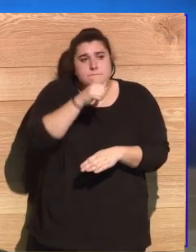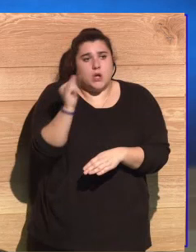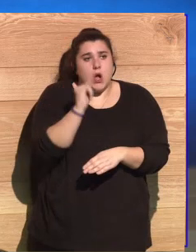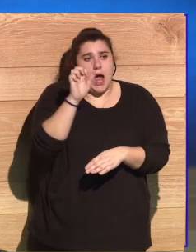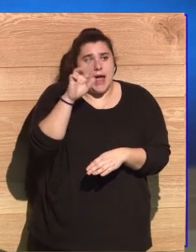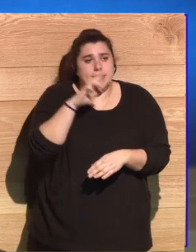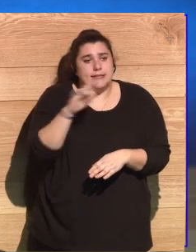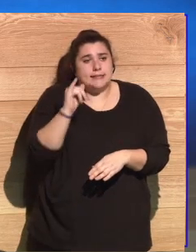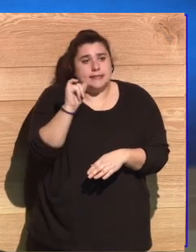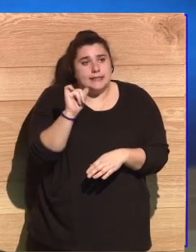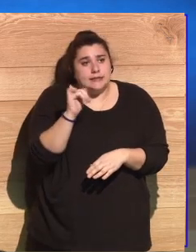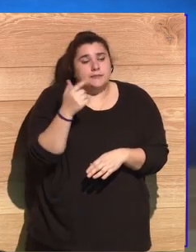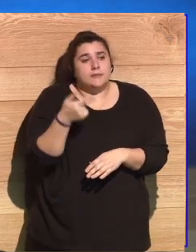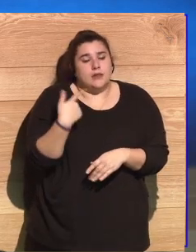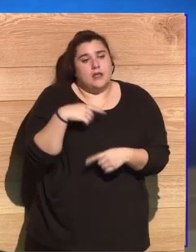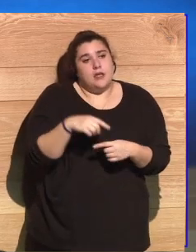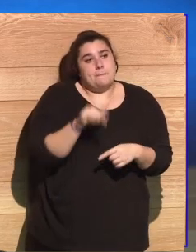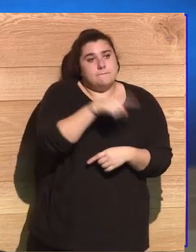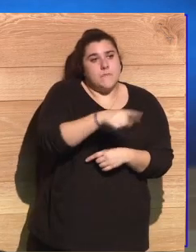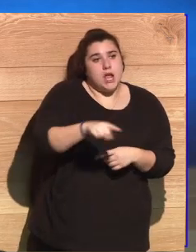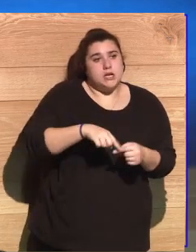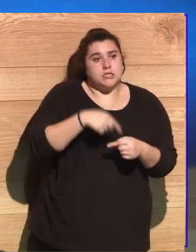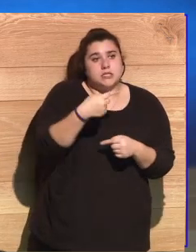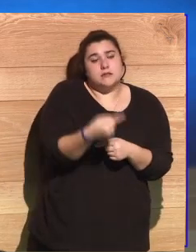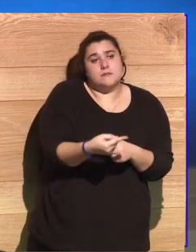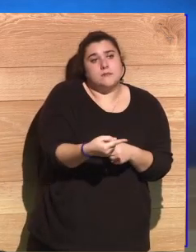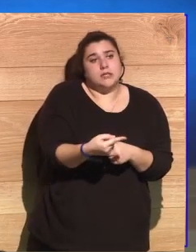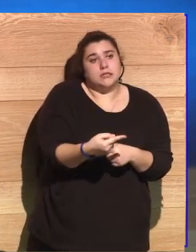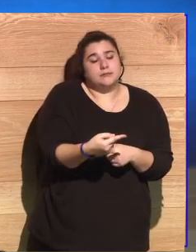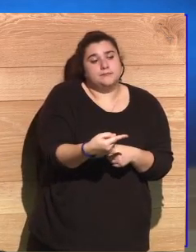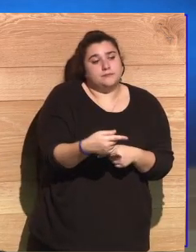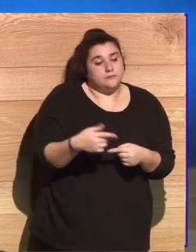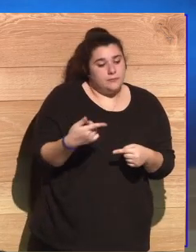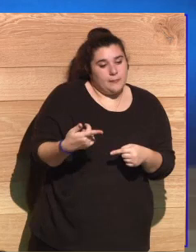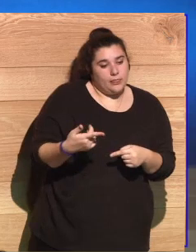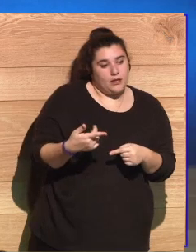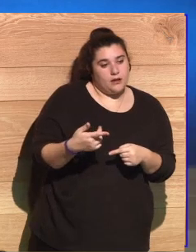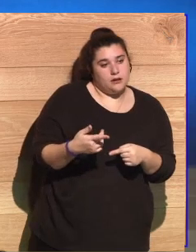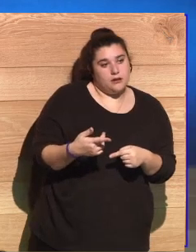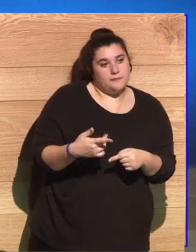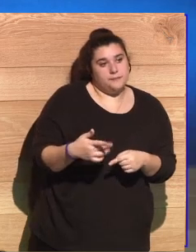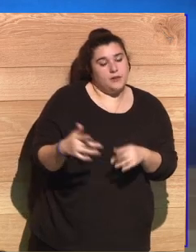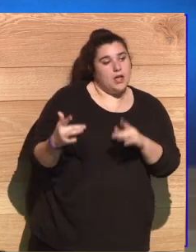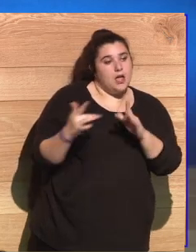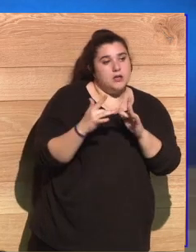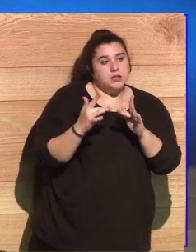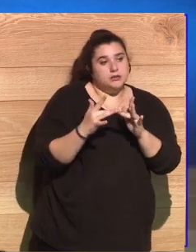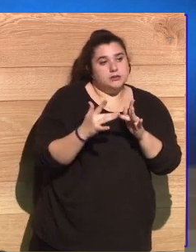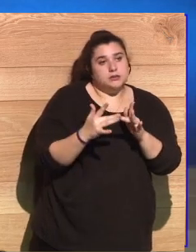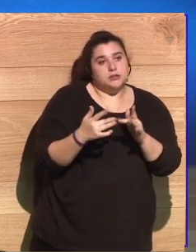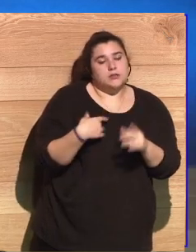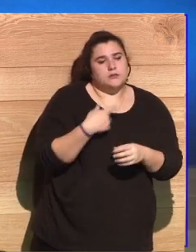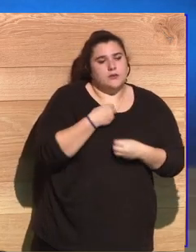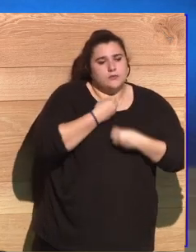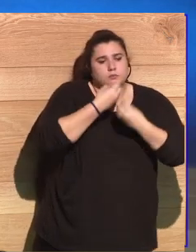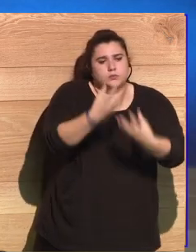couple months after my brothers died, and I unburdened all my grief on them and had a good cry with them. And as the lunch was